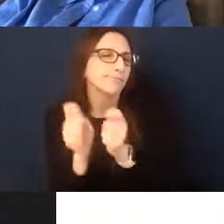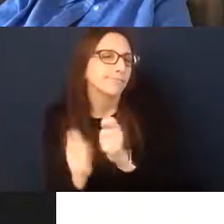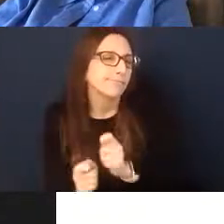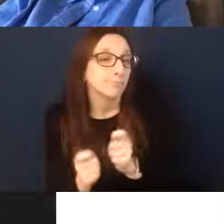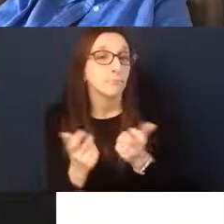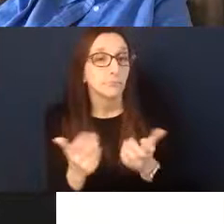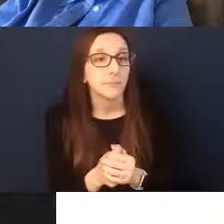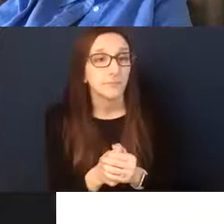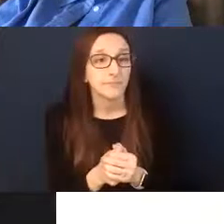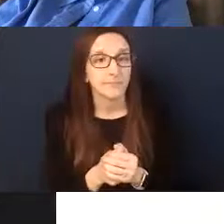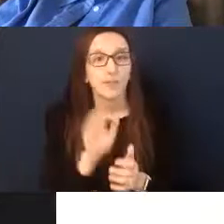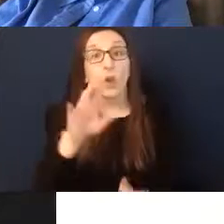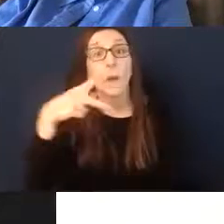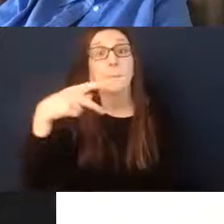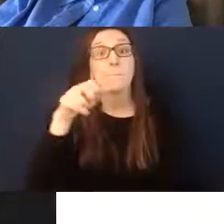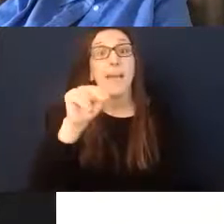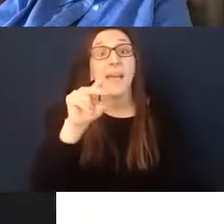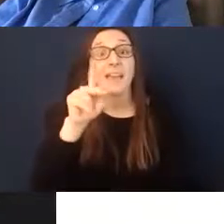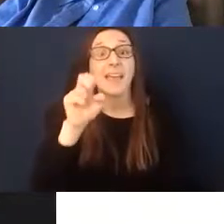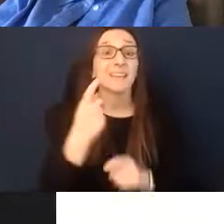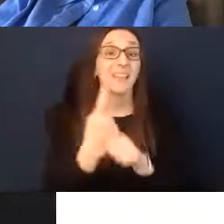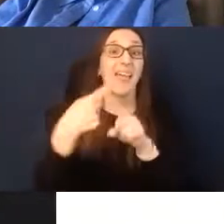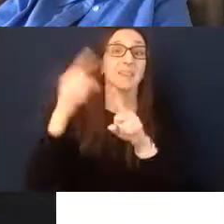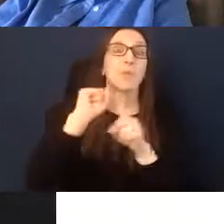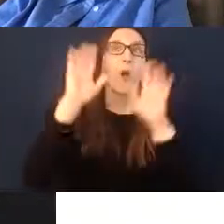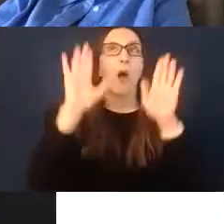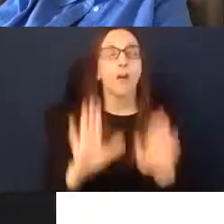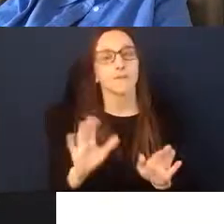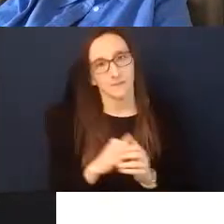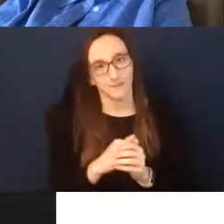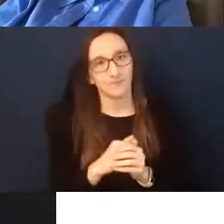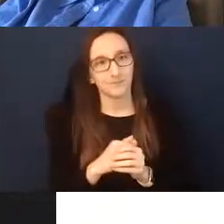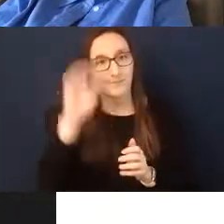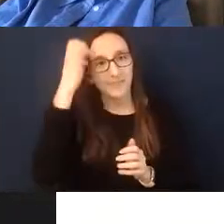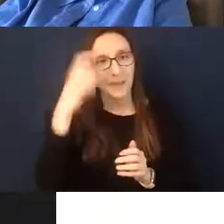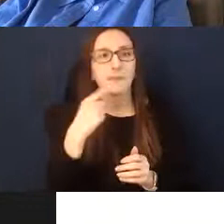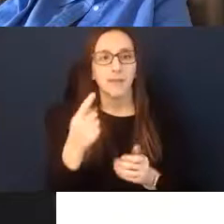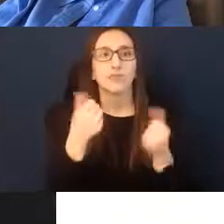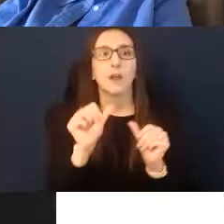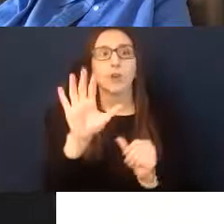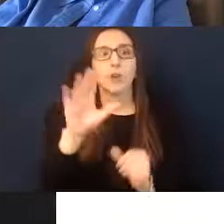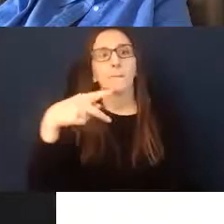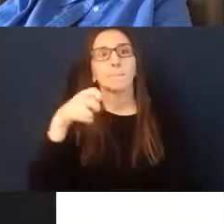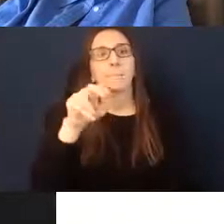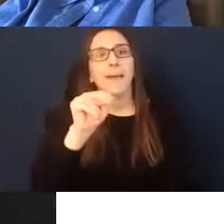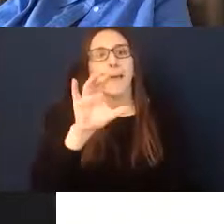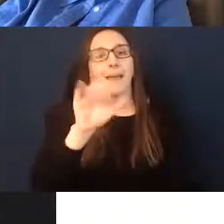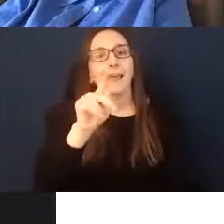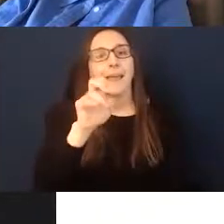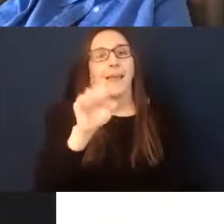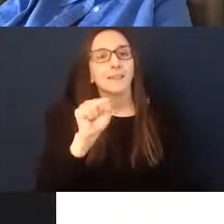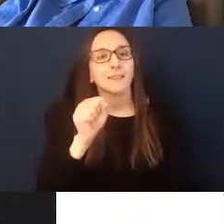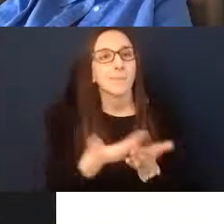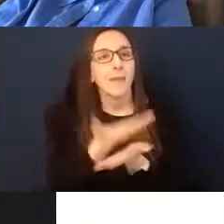Your pancakes last month were awesome. Yeah, did you get to try them? I did, yeah. Awesome, good. Yeah, so I've